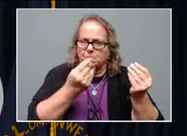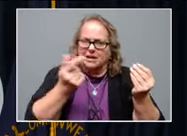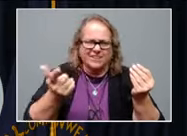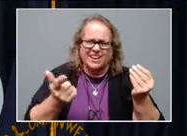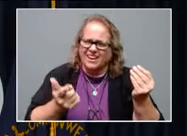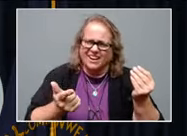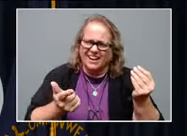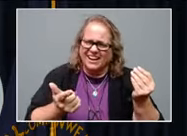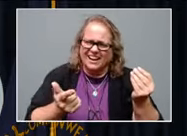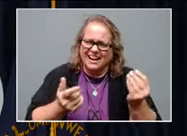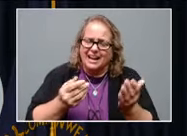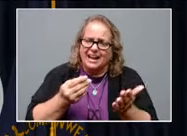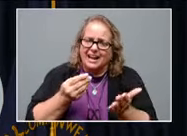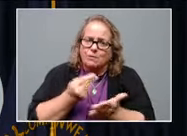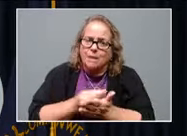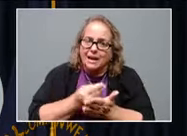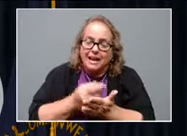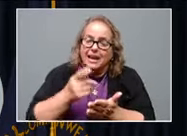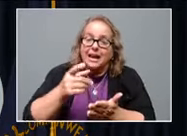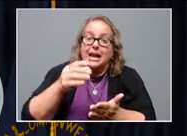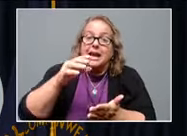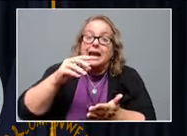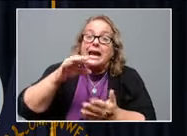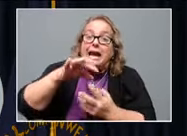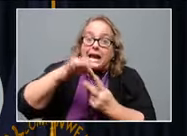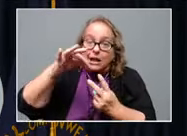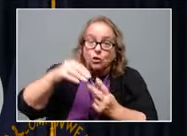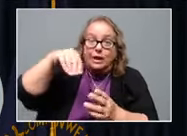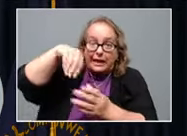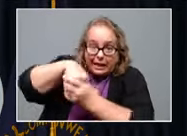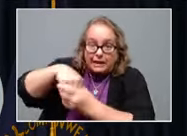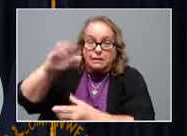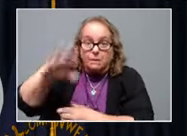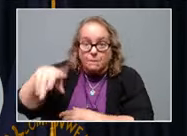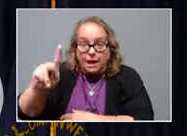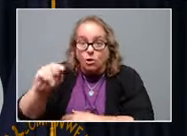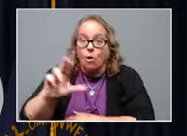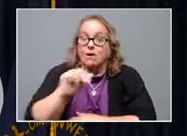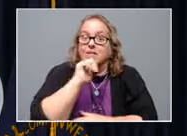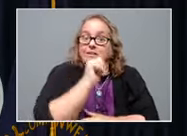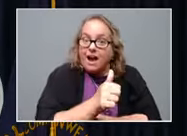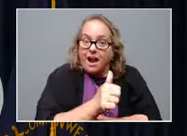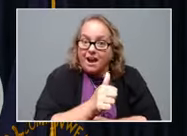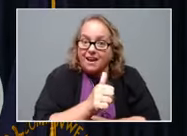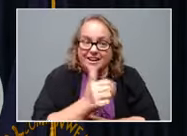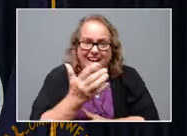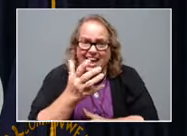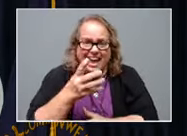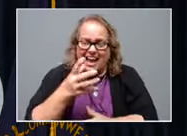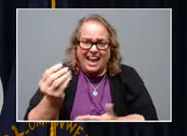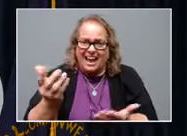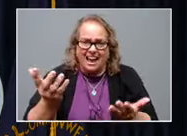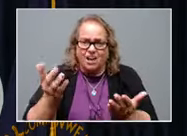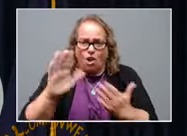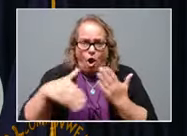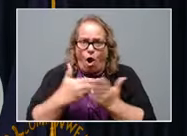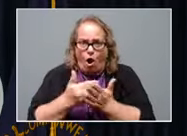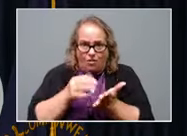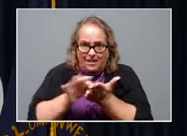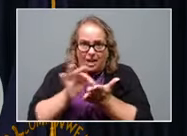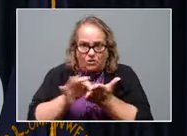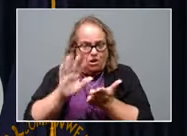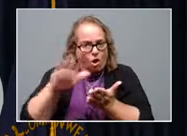not. And the General Assembly has appropriated every dollar of ARPA funds that we have. Now, we have been working